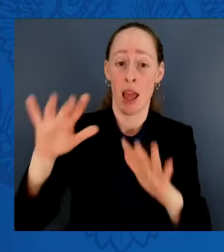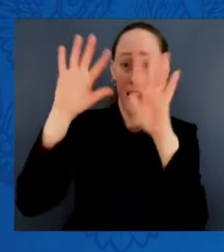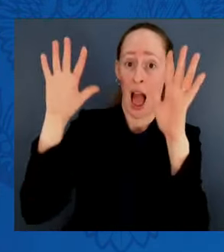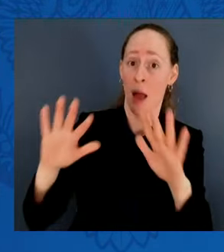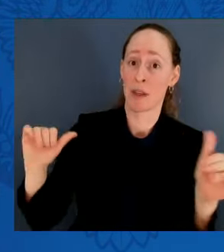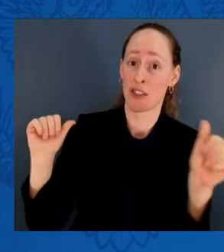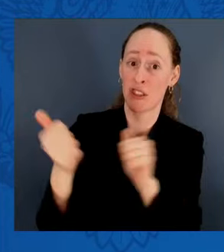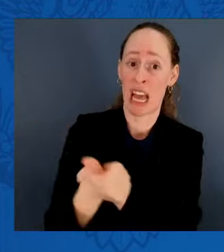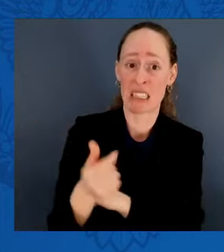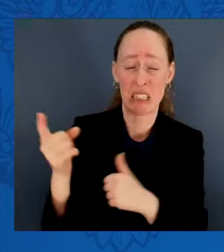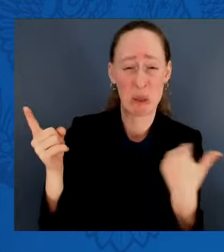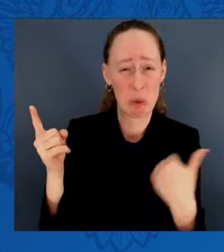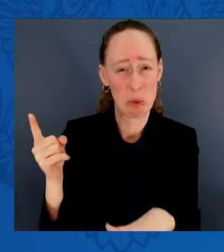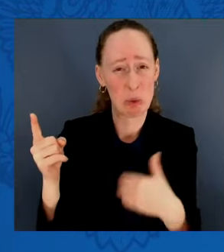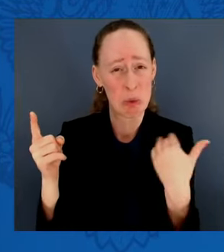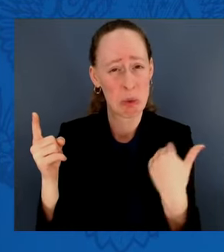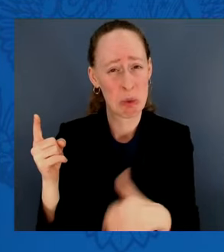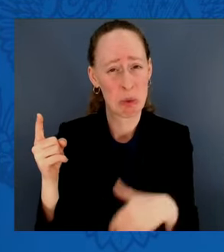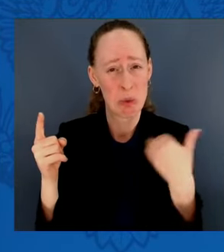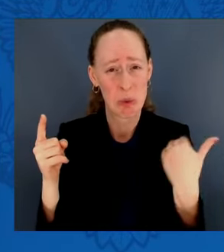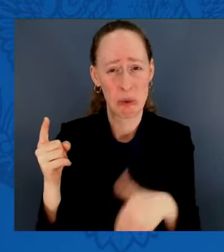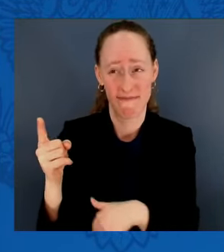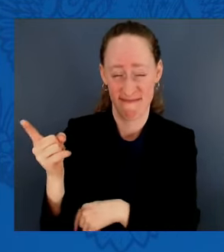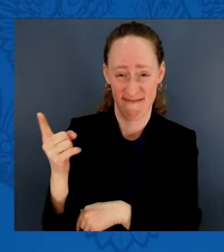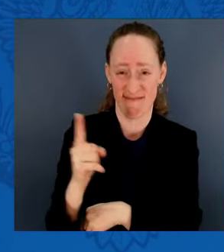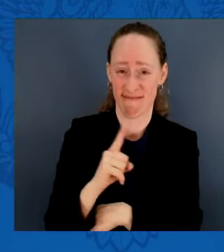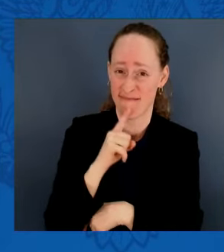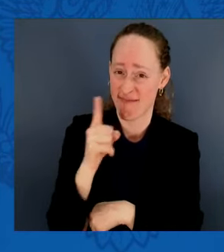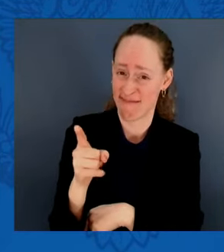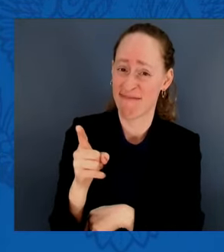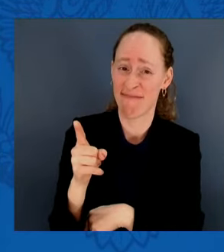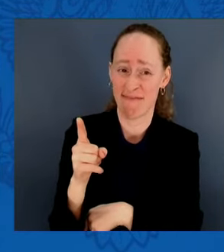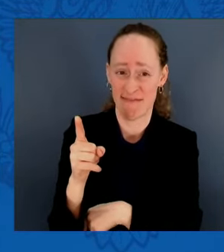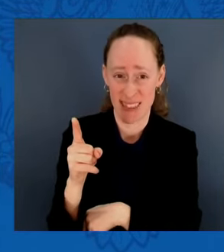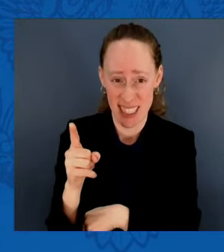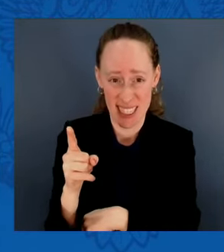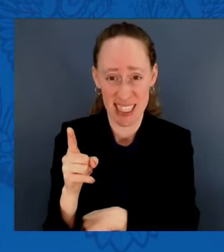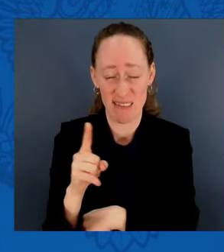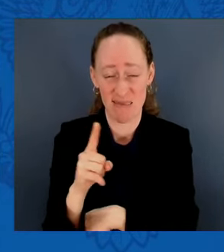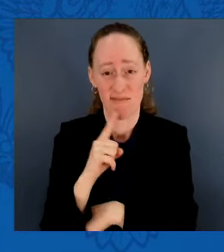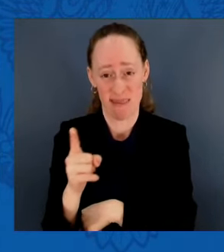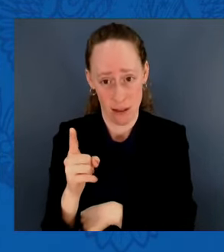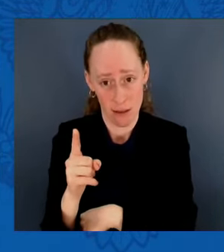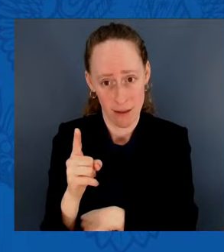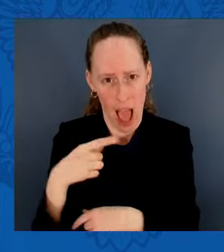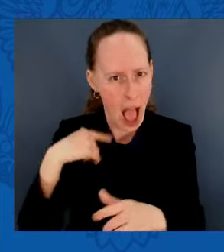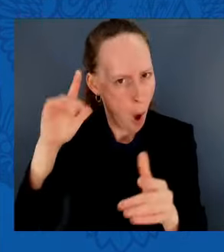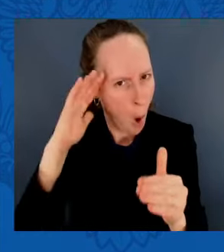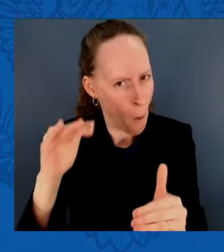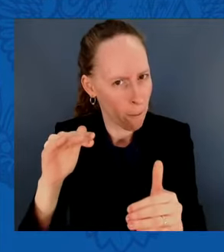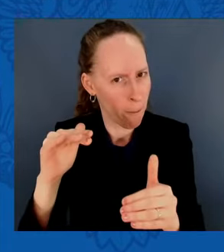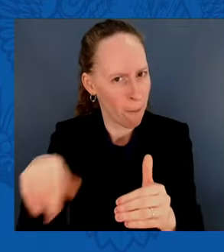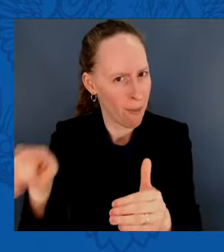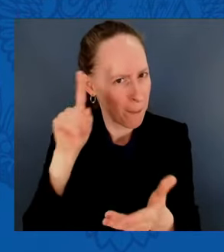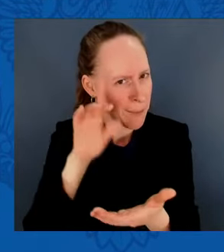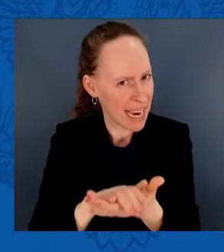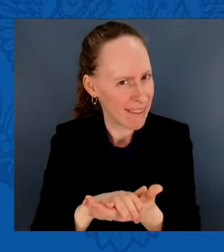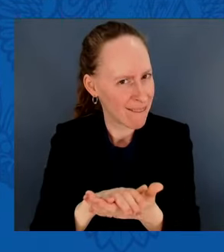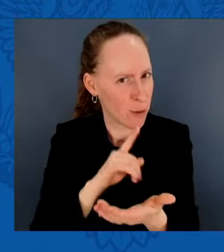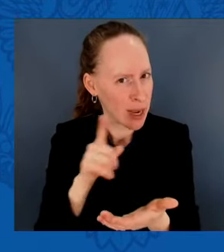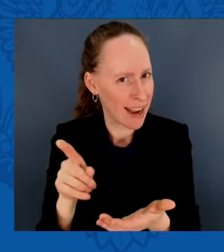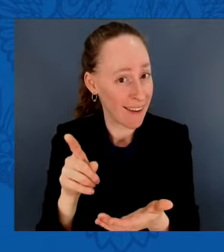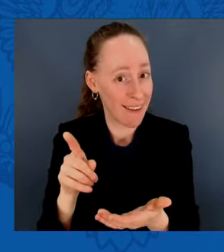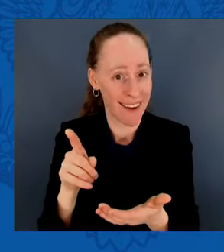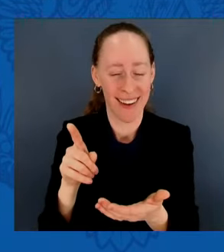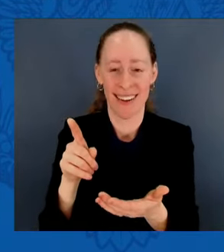longer a climate crisis. At least I hope you don't. I'm taking the most significant action ever on climate in the